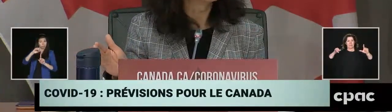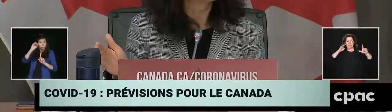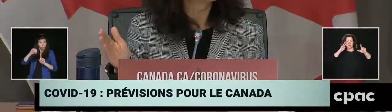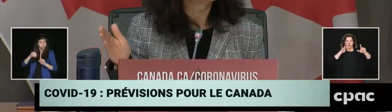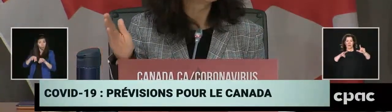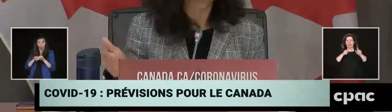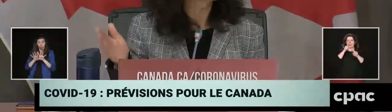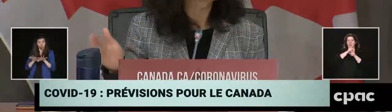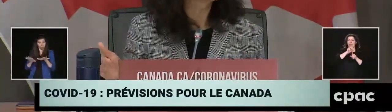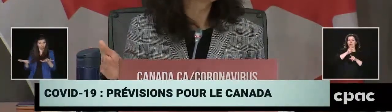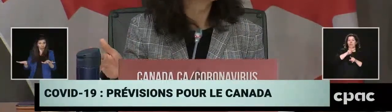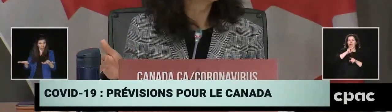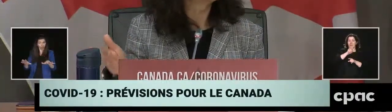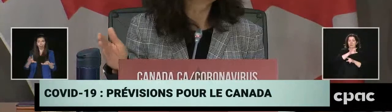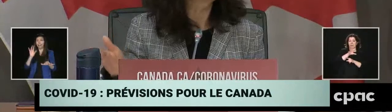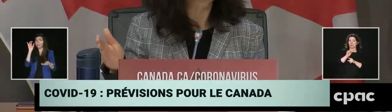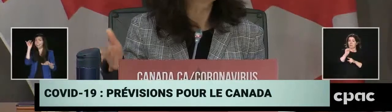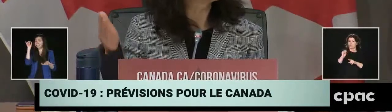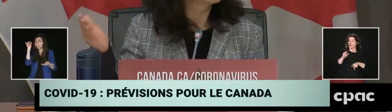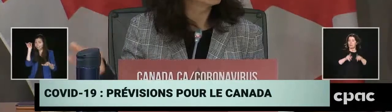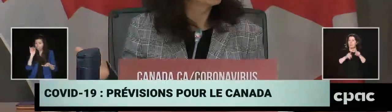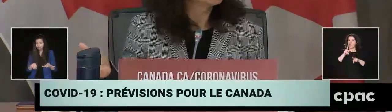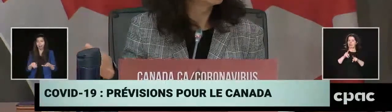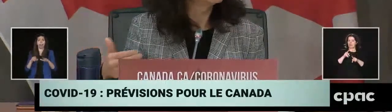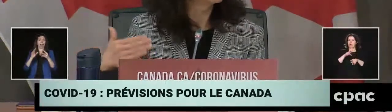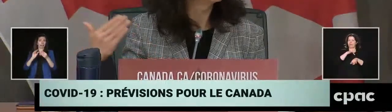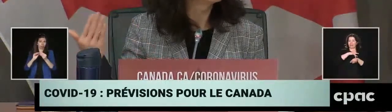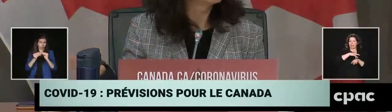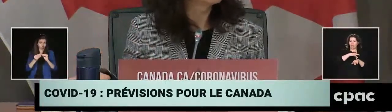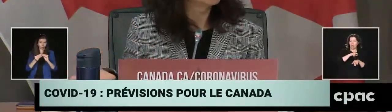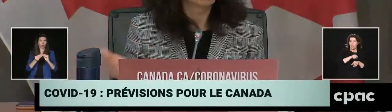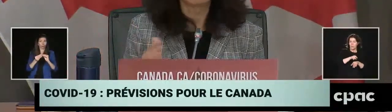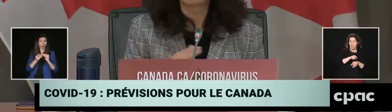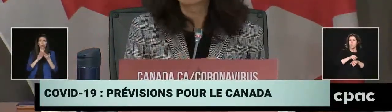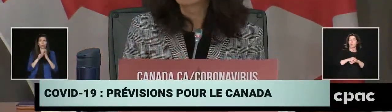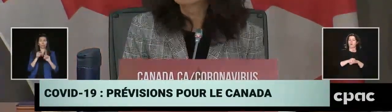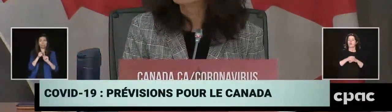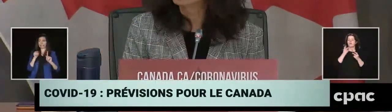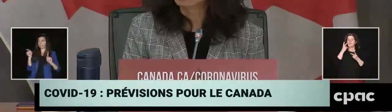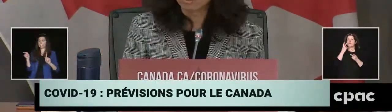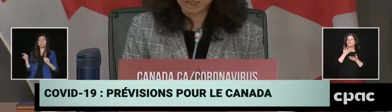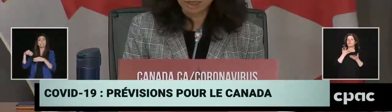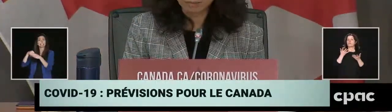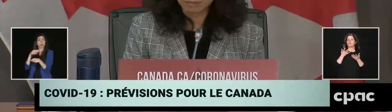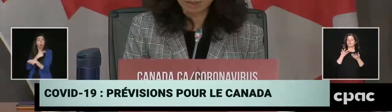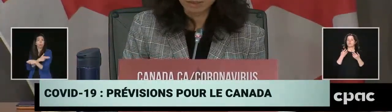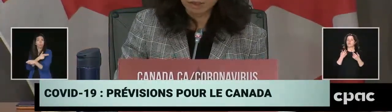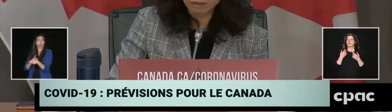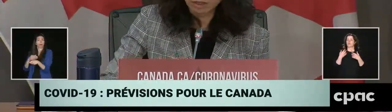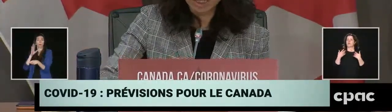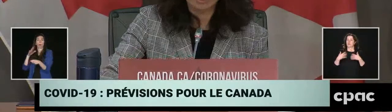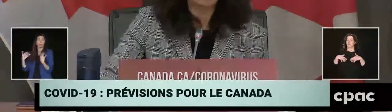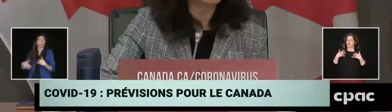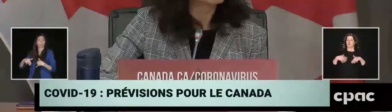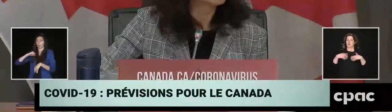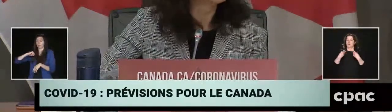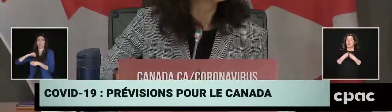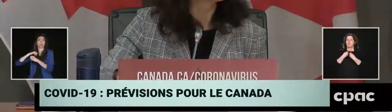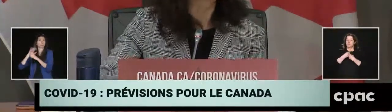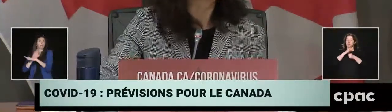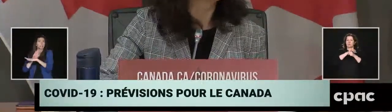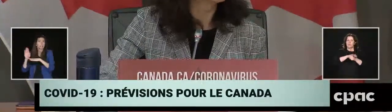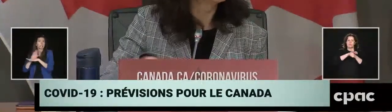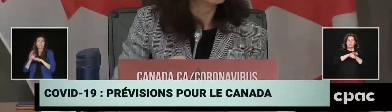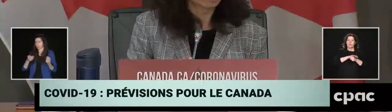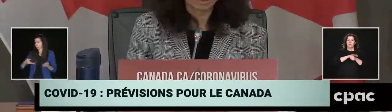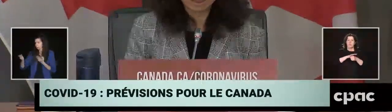which the healthcare system could be very pressured in terms of its response. So, looking at that range